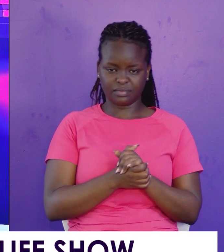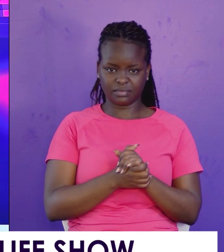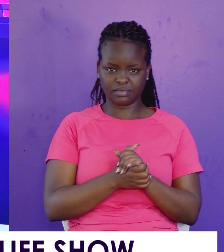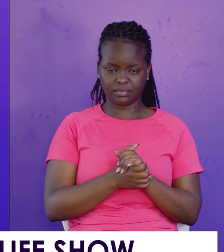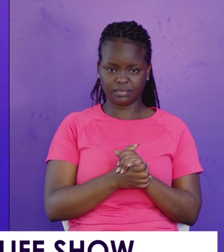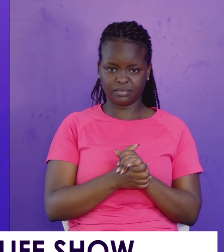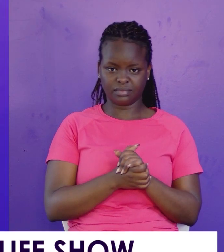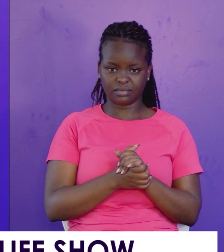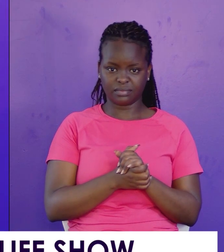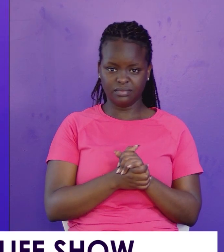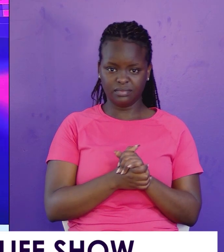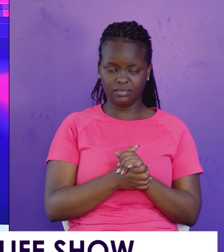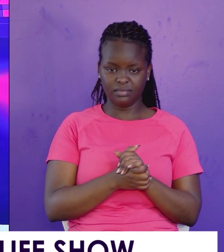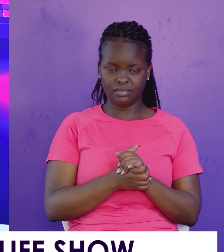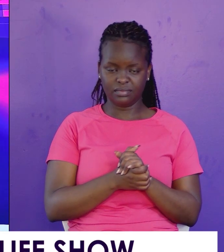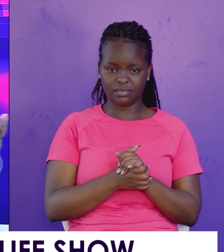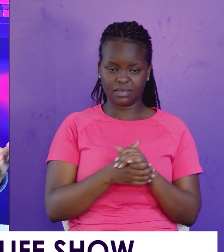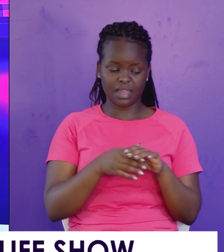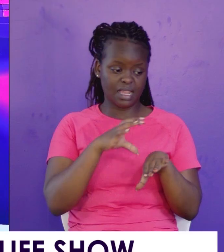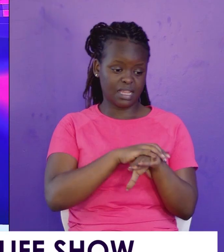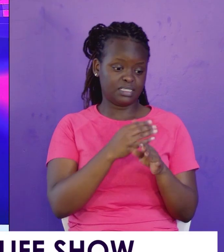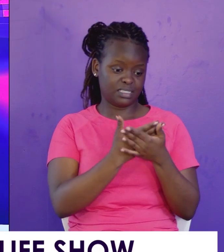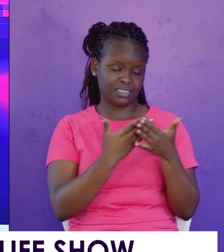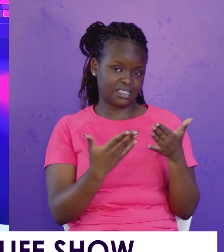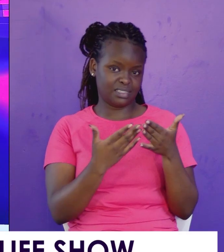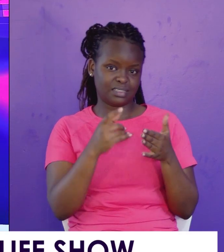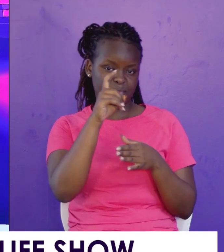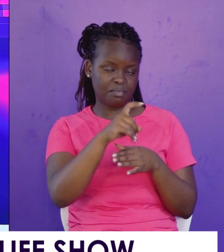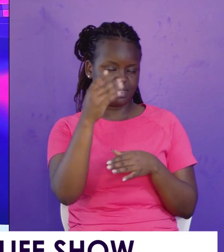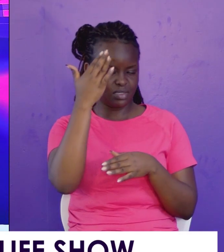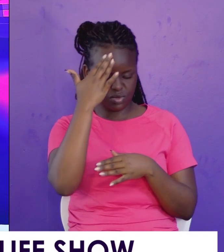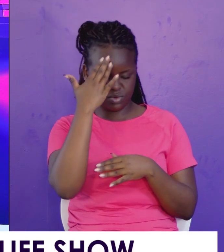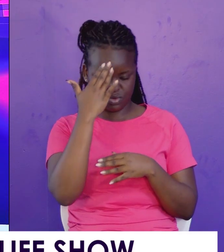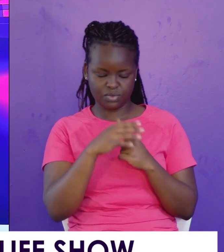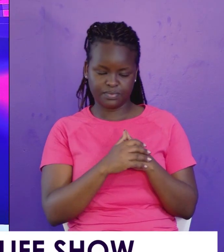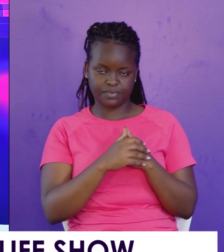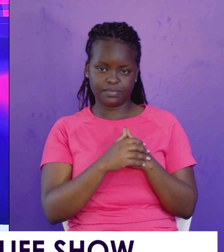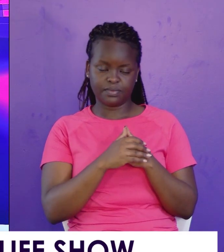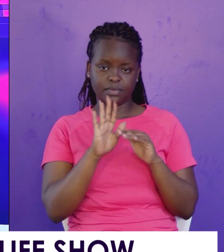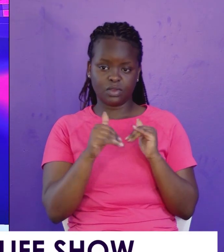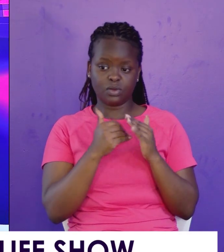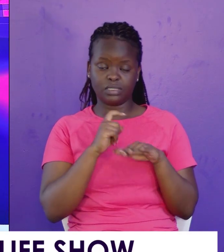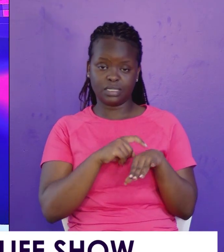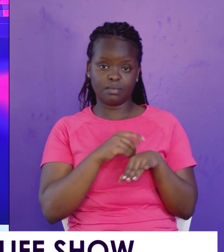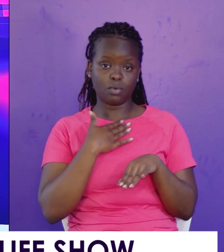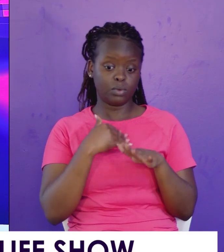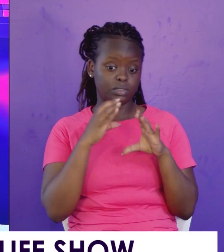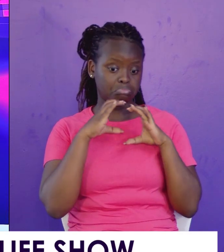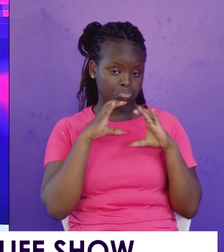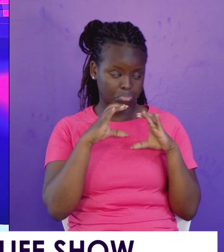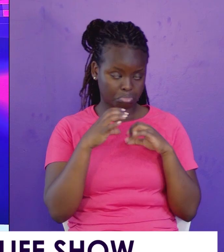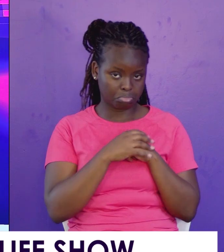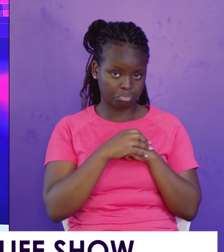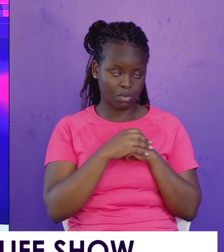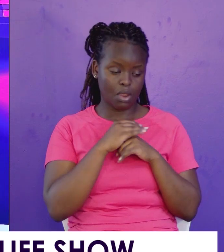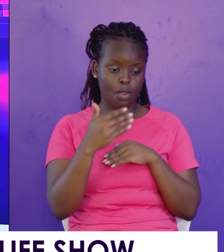get, not picking your child. Yeah. So you get those are things that you must be aware of every time you want to do communication. Okay. So you